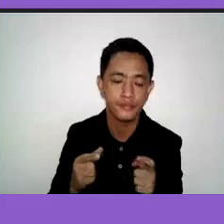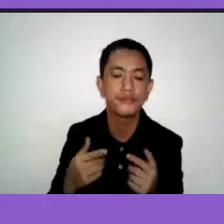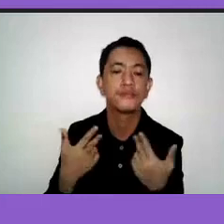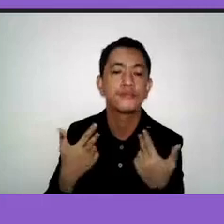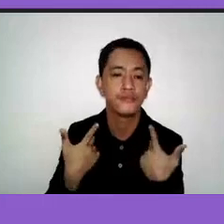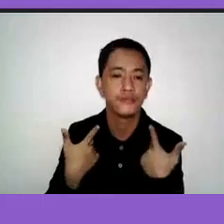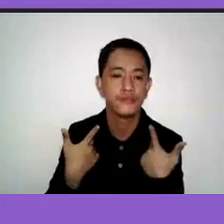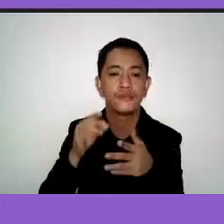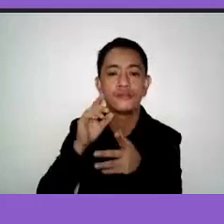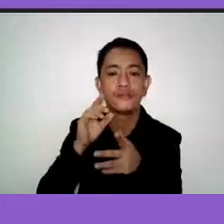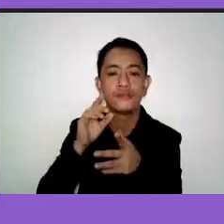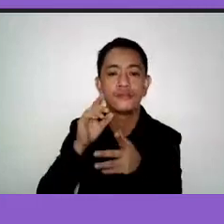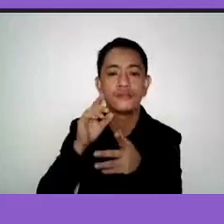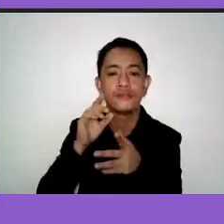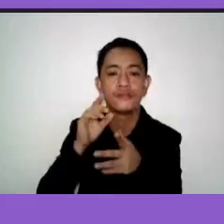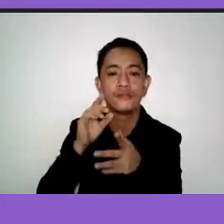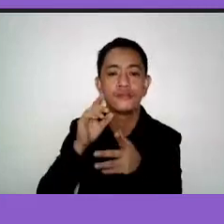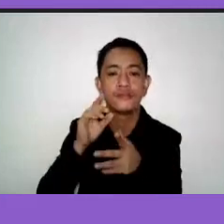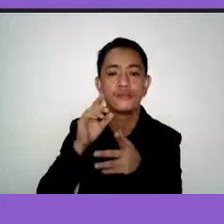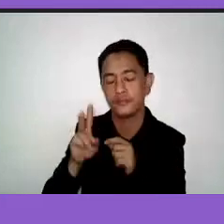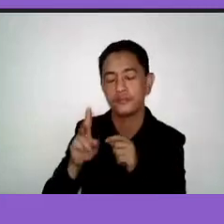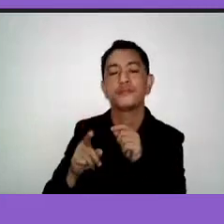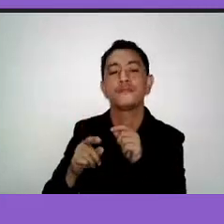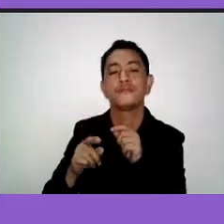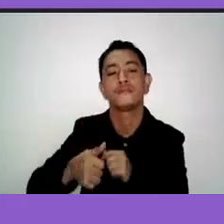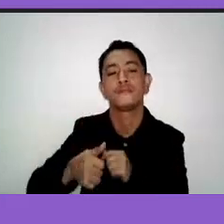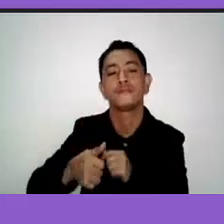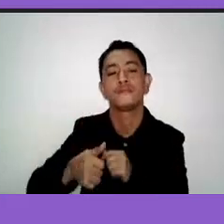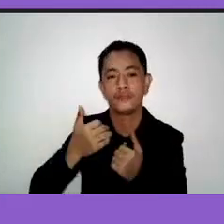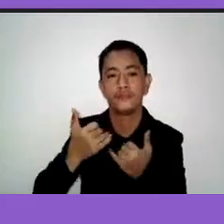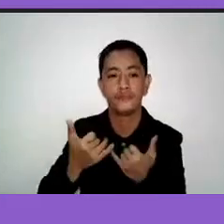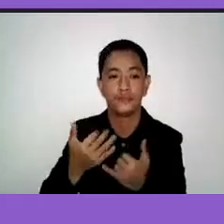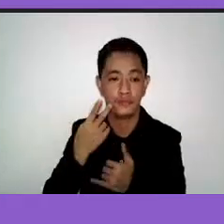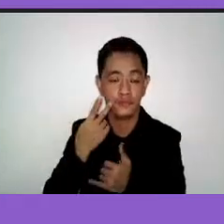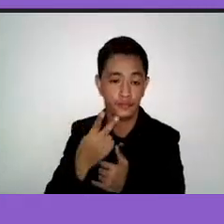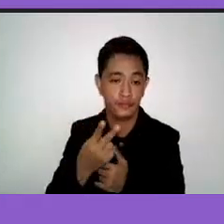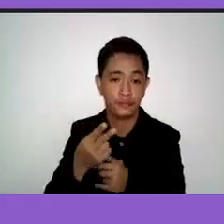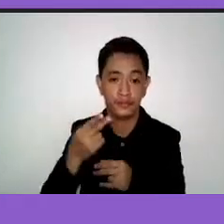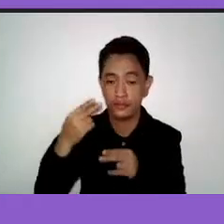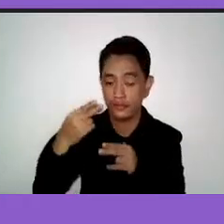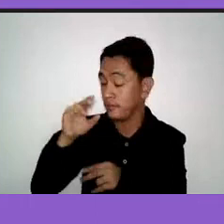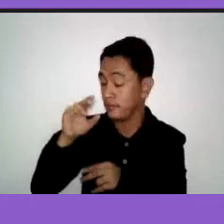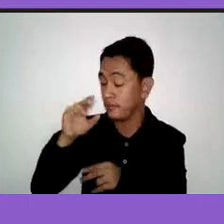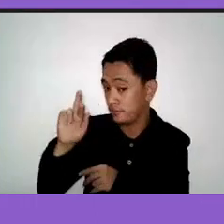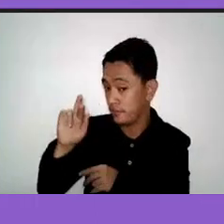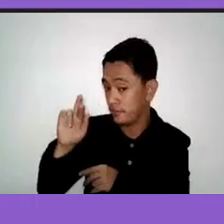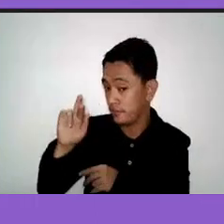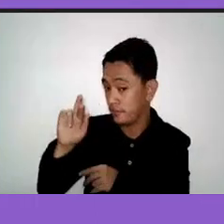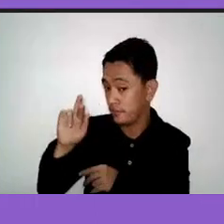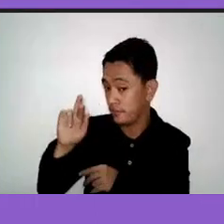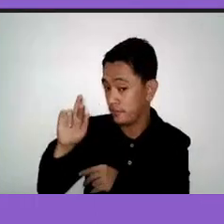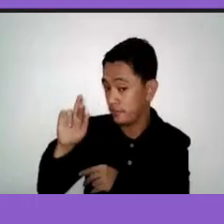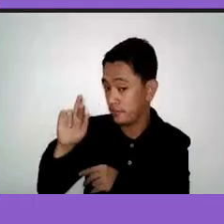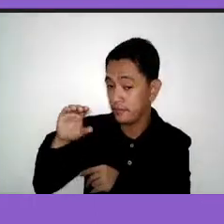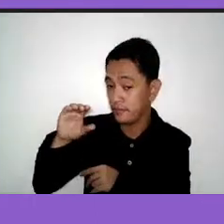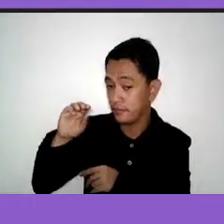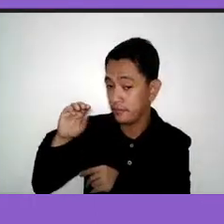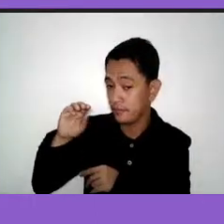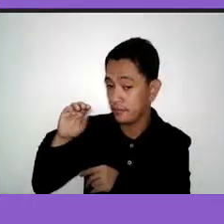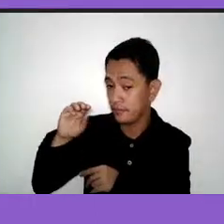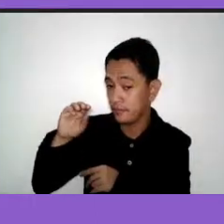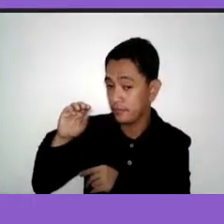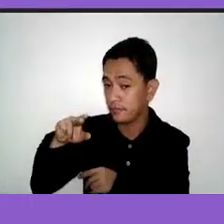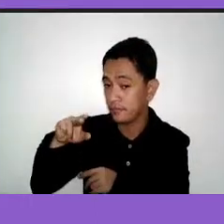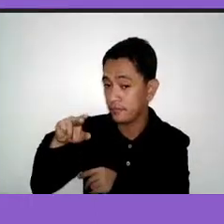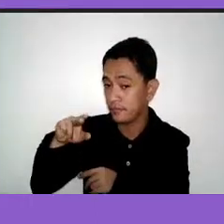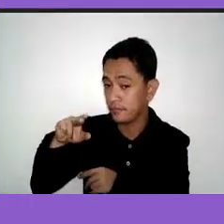the fastest. But we will consider another player who excelled in this game as we will have a total of two winners for this round. I